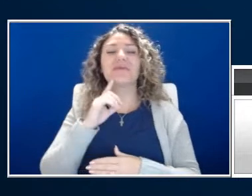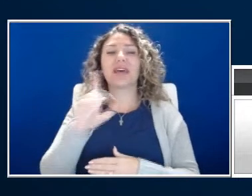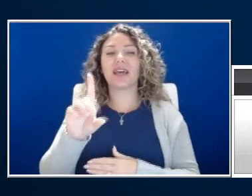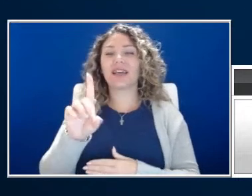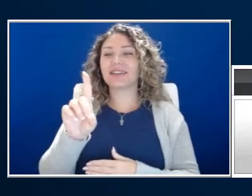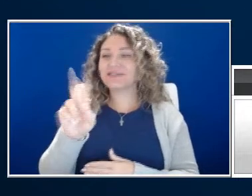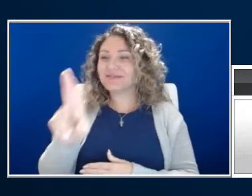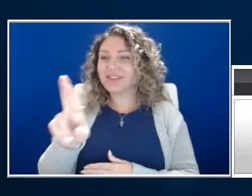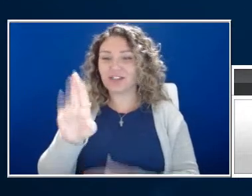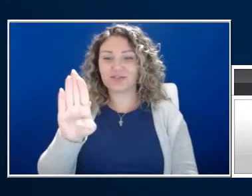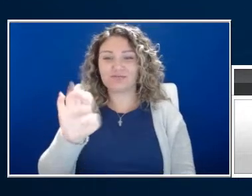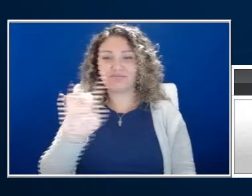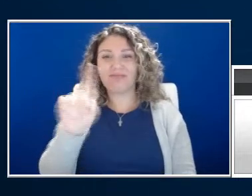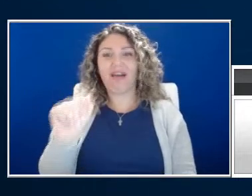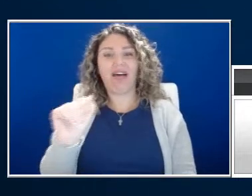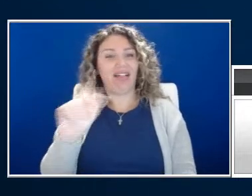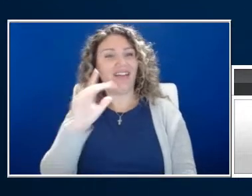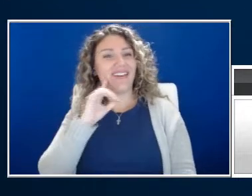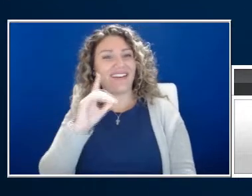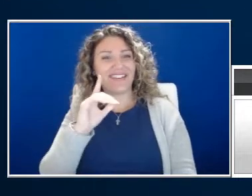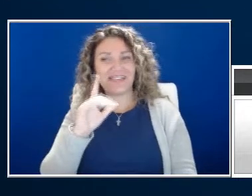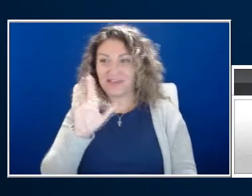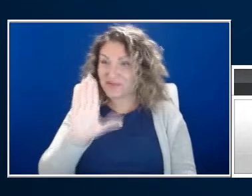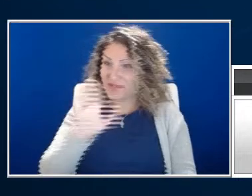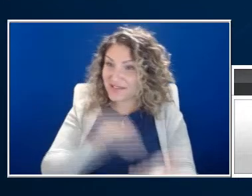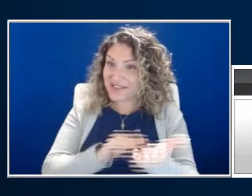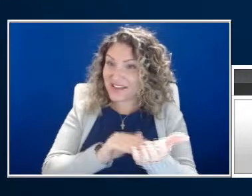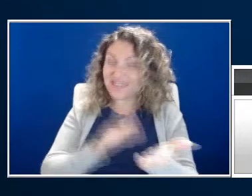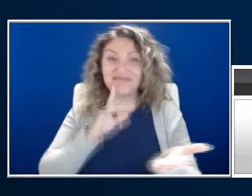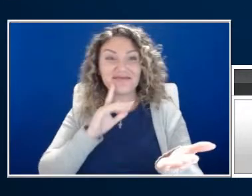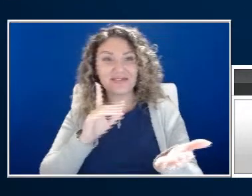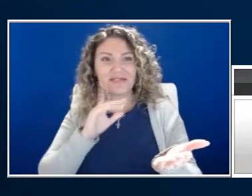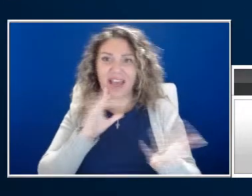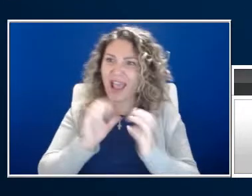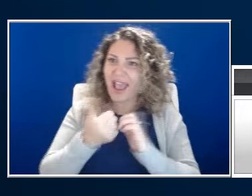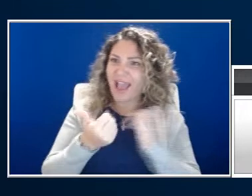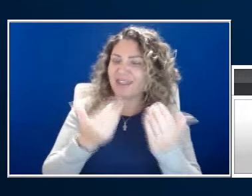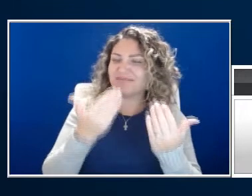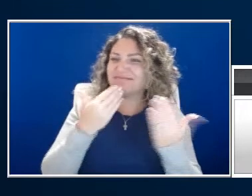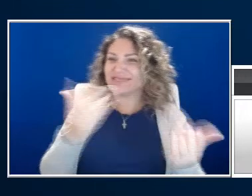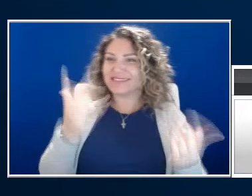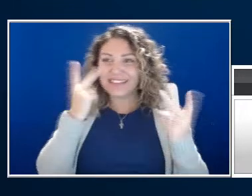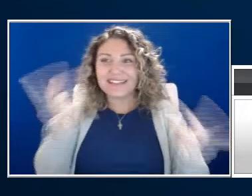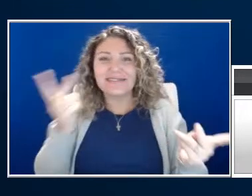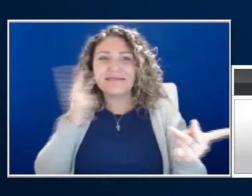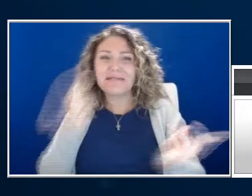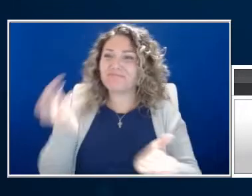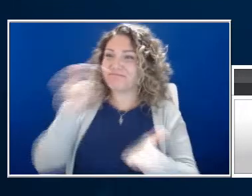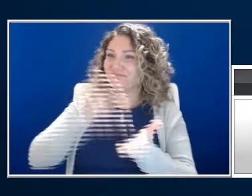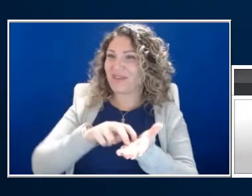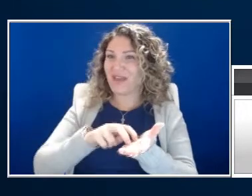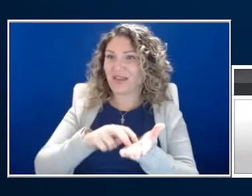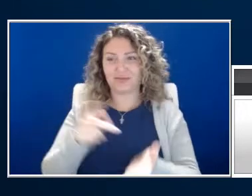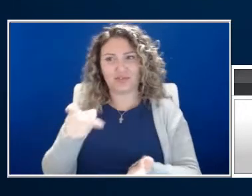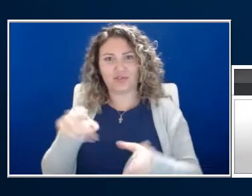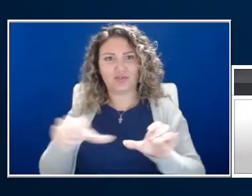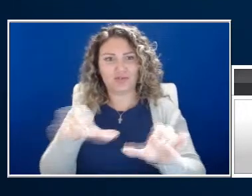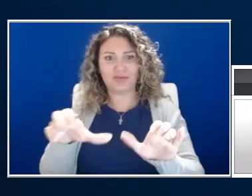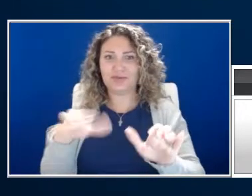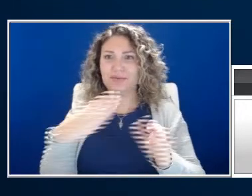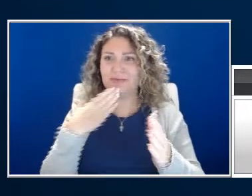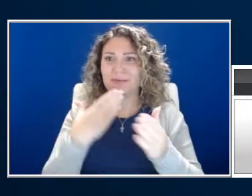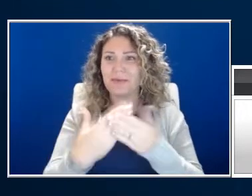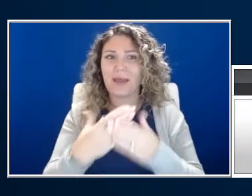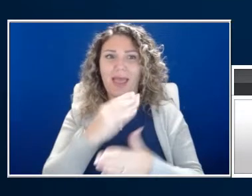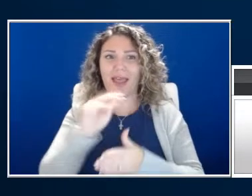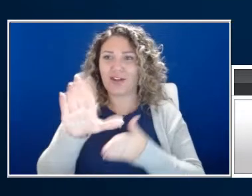doctor, so nice to, how great is it to see her up and awake and doing well? I'm very happy to see her right now, and she's doing really fine, and her counts